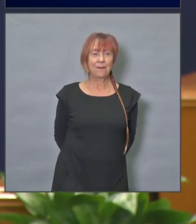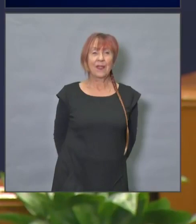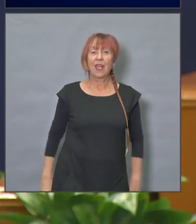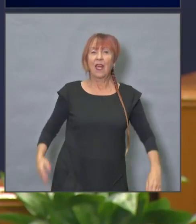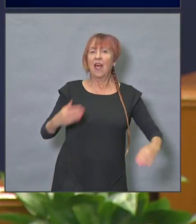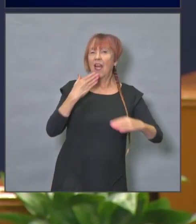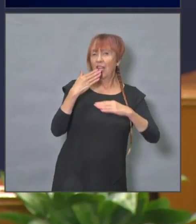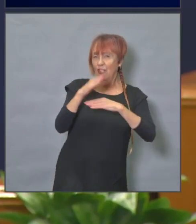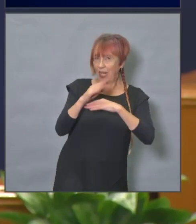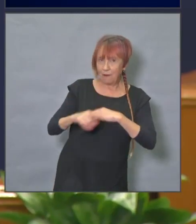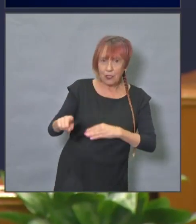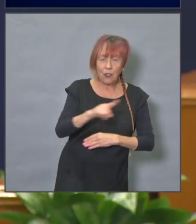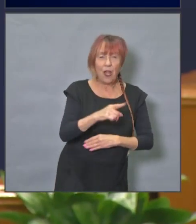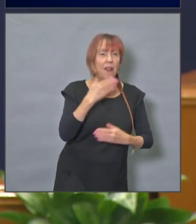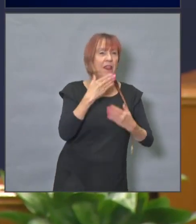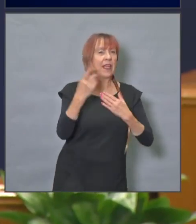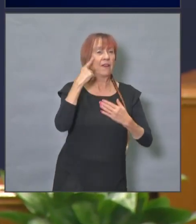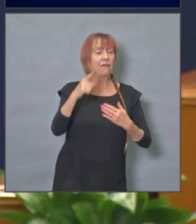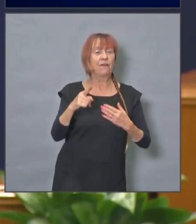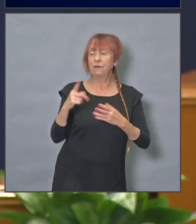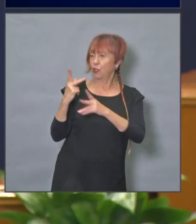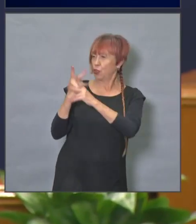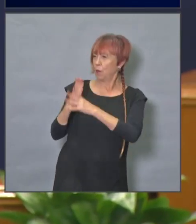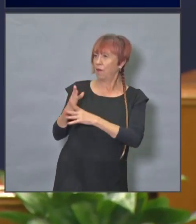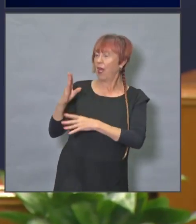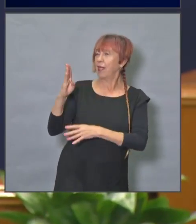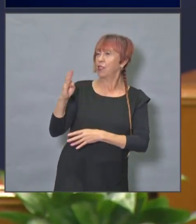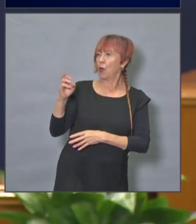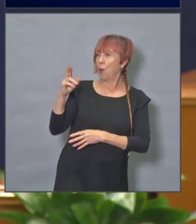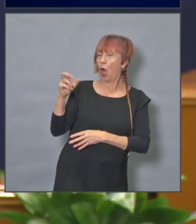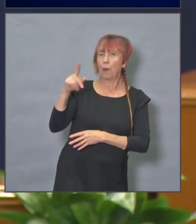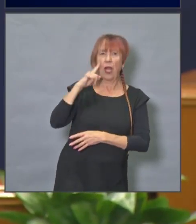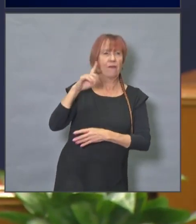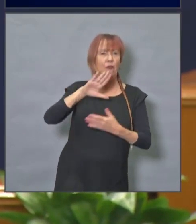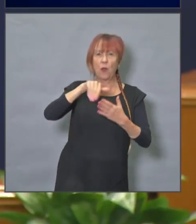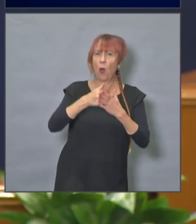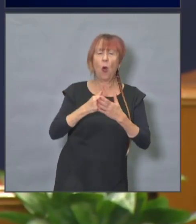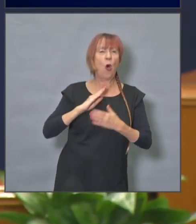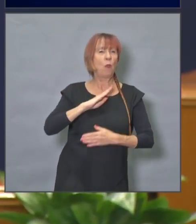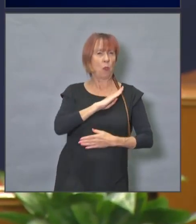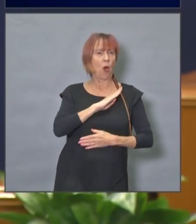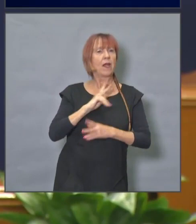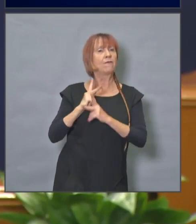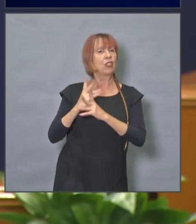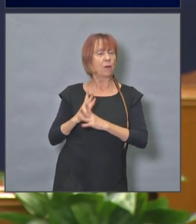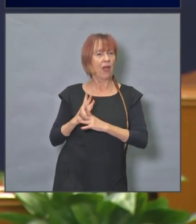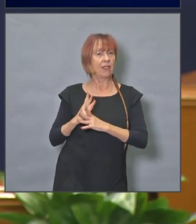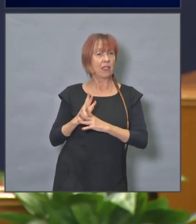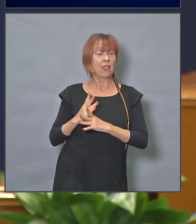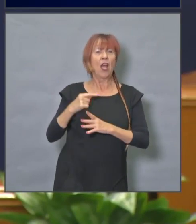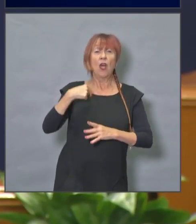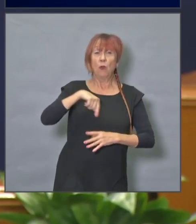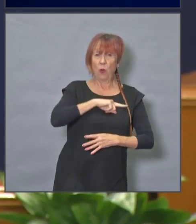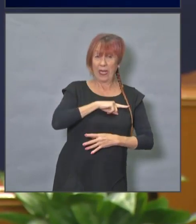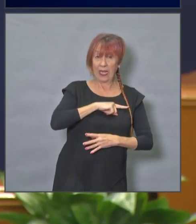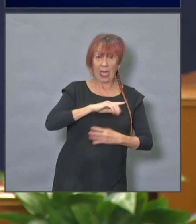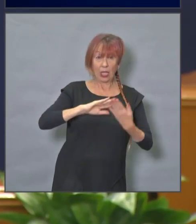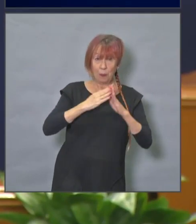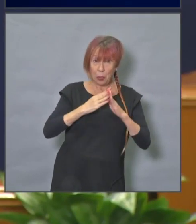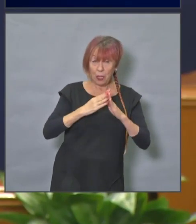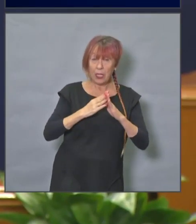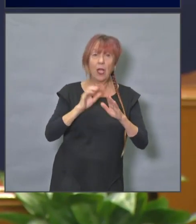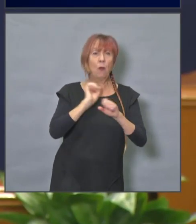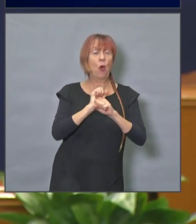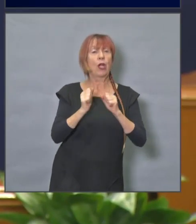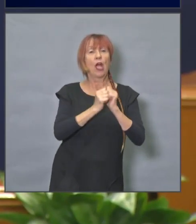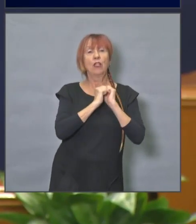Good afternoon, everyone. Thank you so much, Supervisor Barger, and to the entire Board of Supervisors. As a community, we've worked together to slow